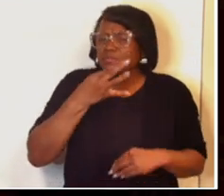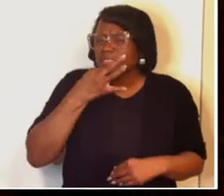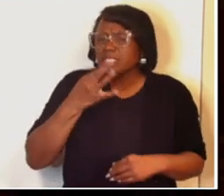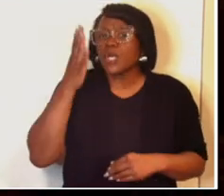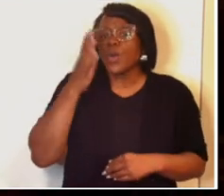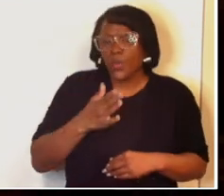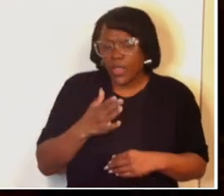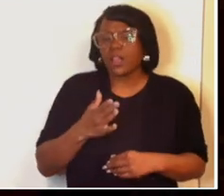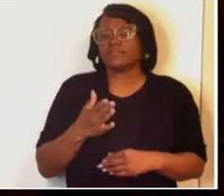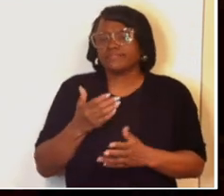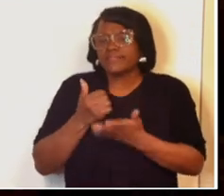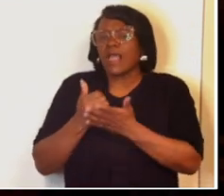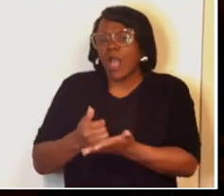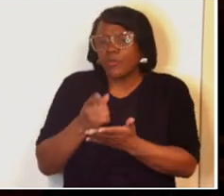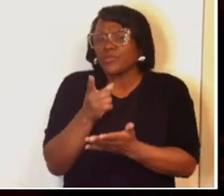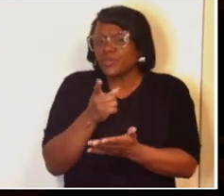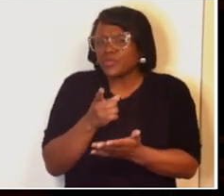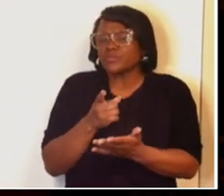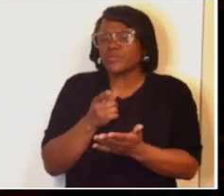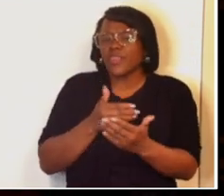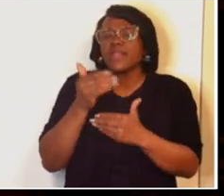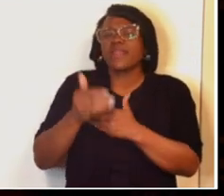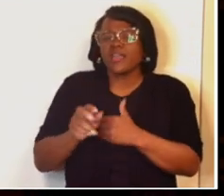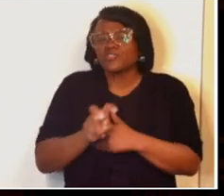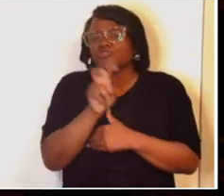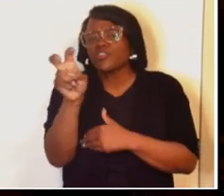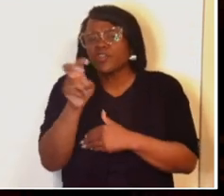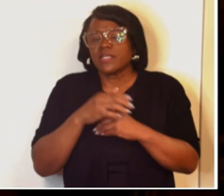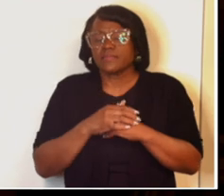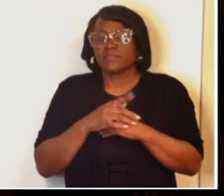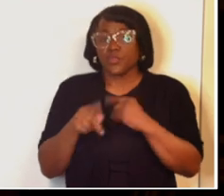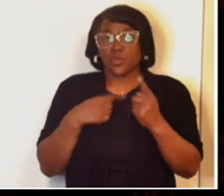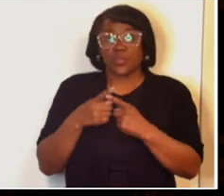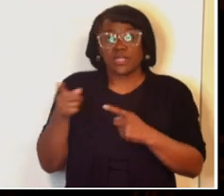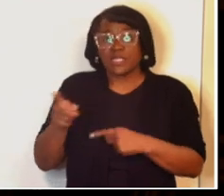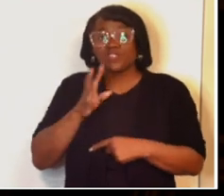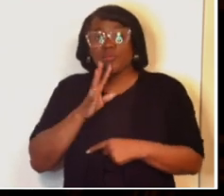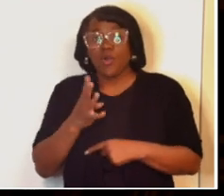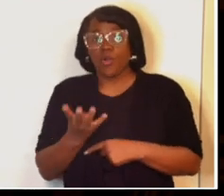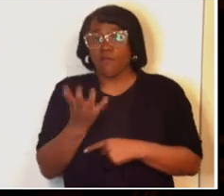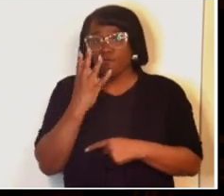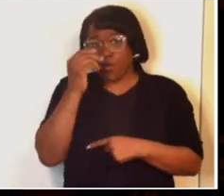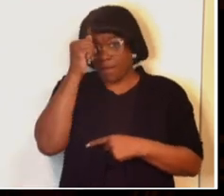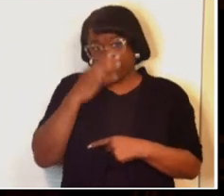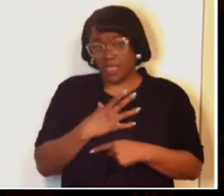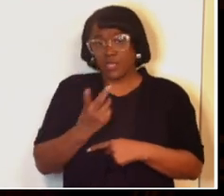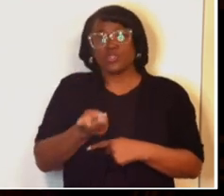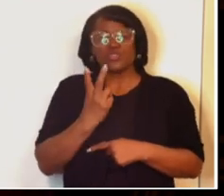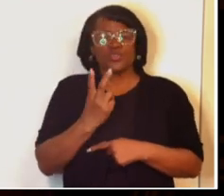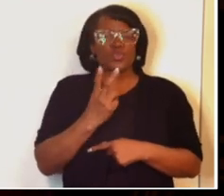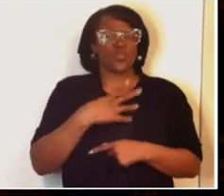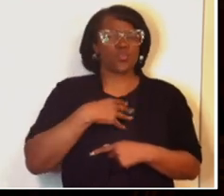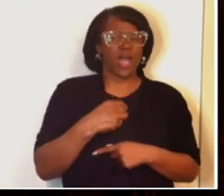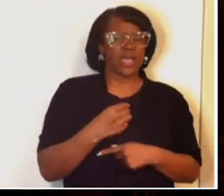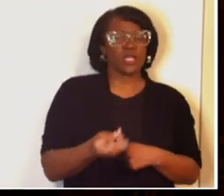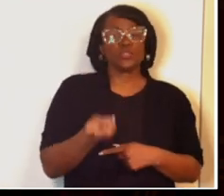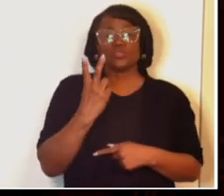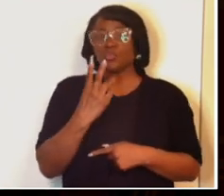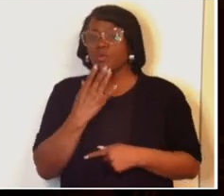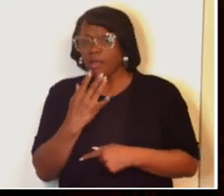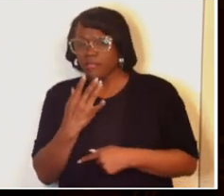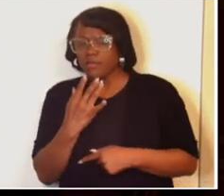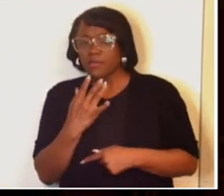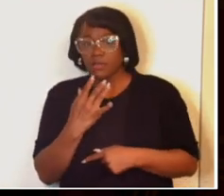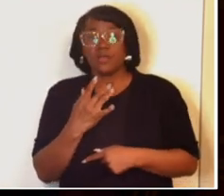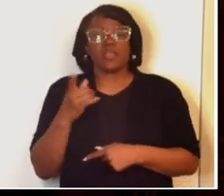you further." As soon as he spoke, four men, two white and two colored, made quick business of removing most